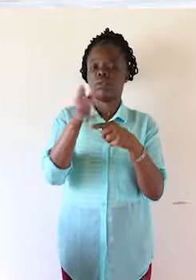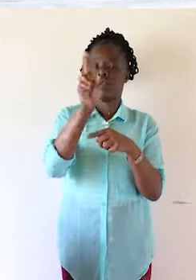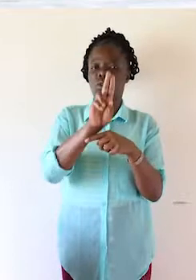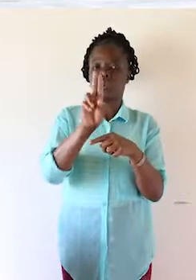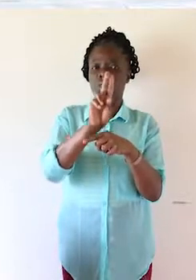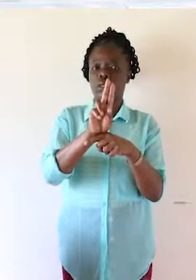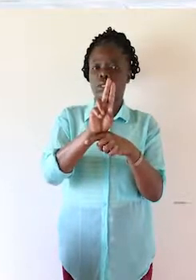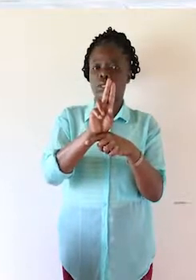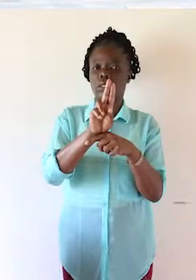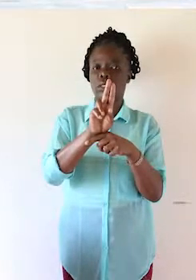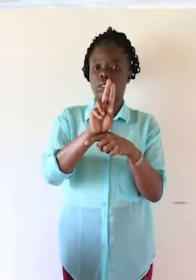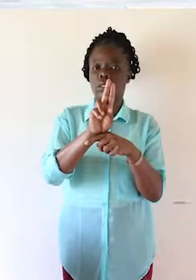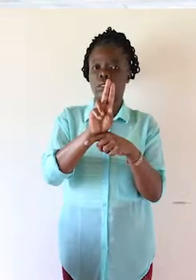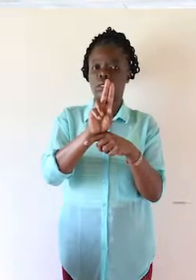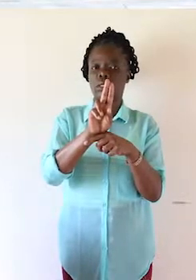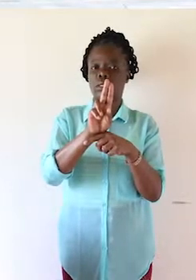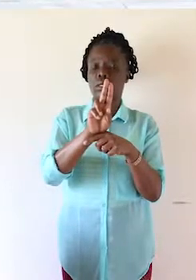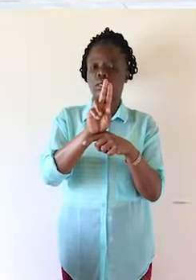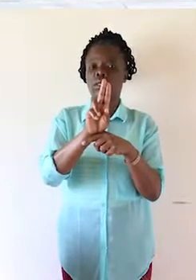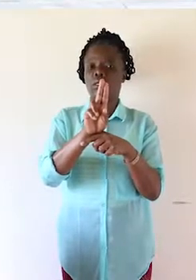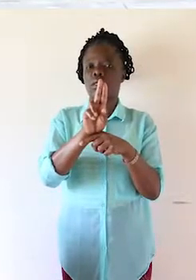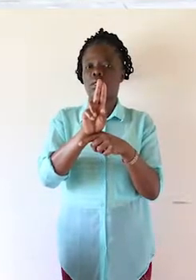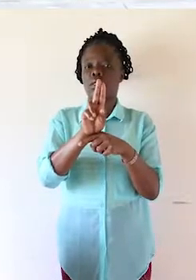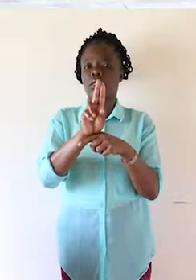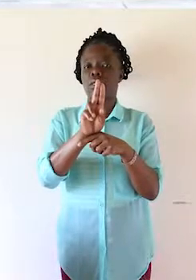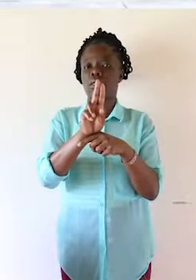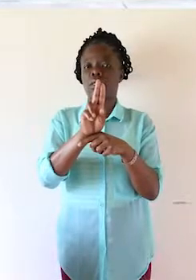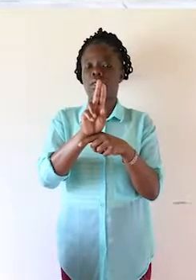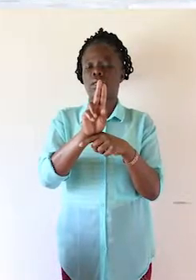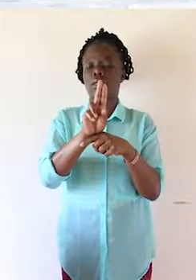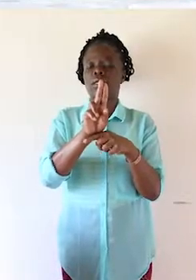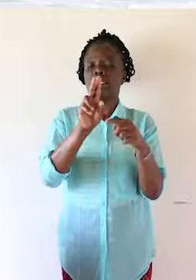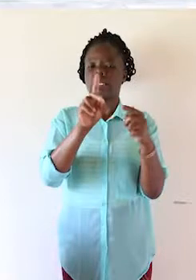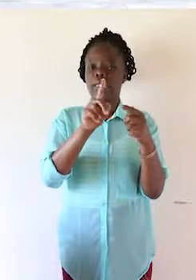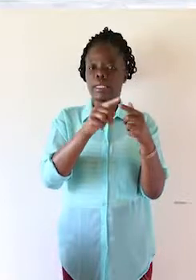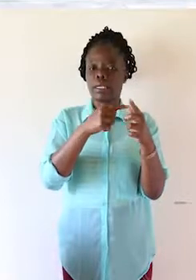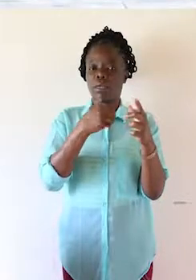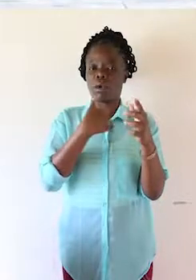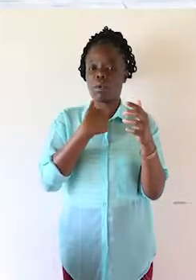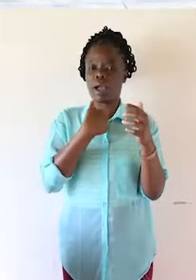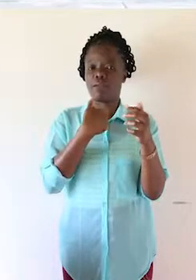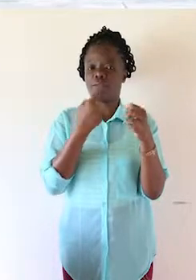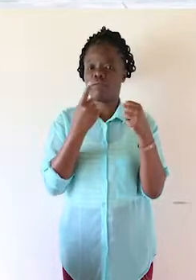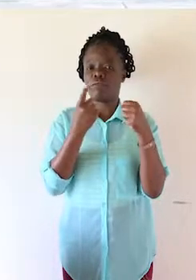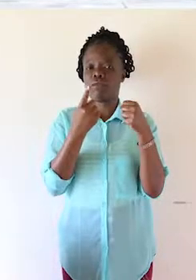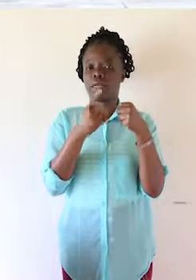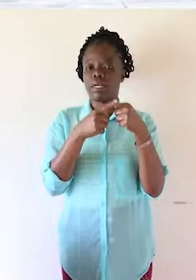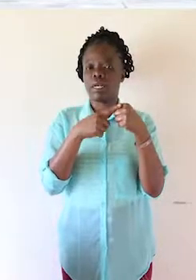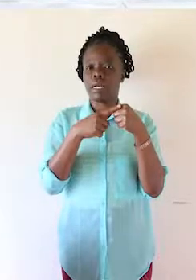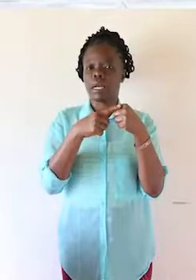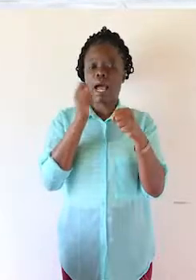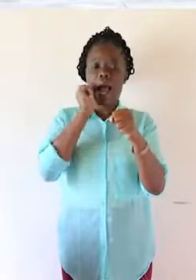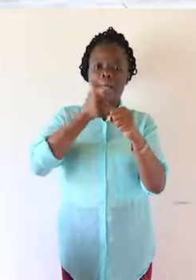This one, that one. So we use a spoke shave. We use a spoke shave like that. Then we also